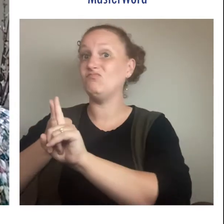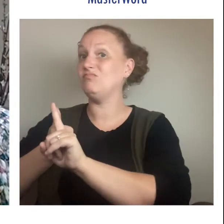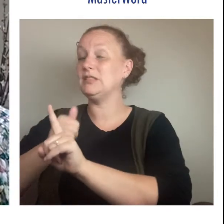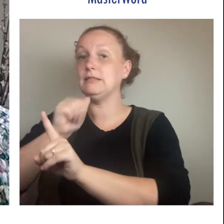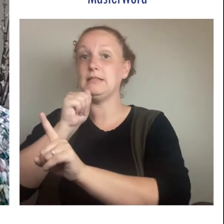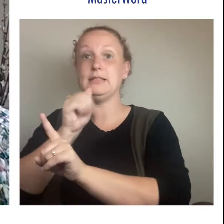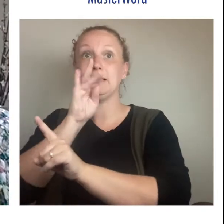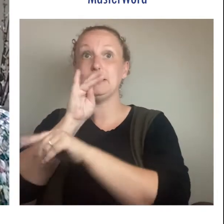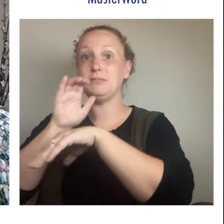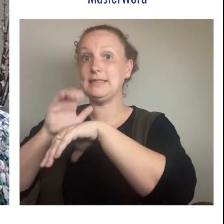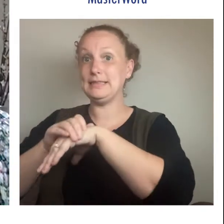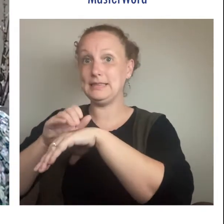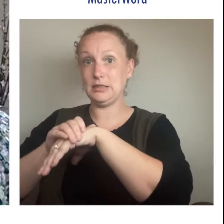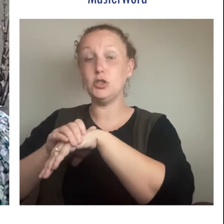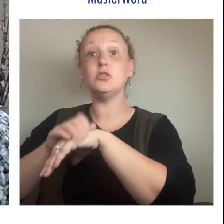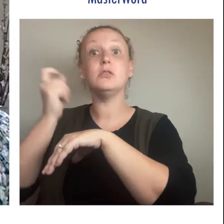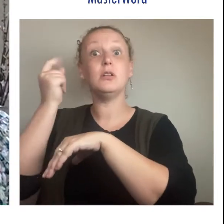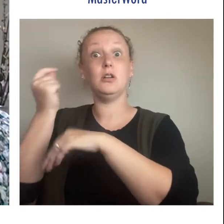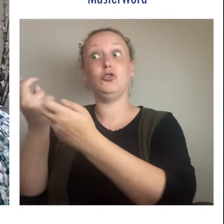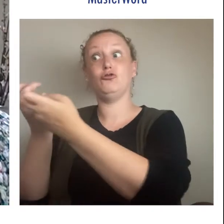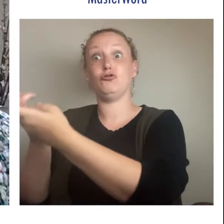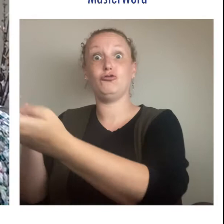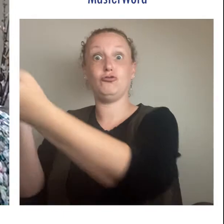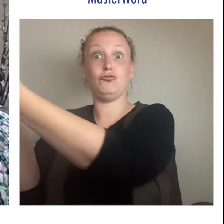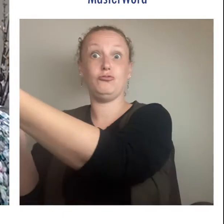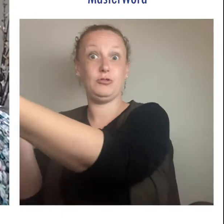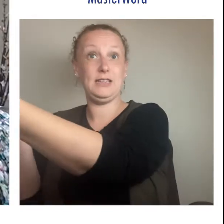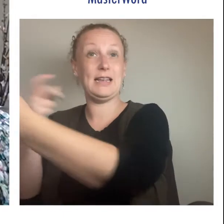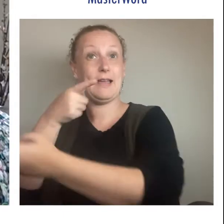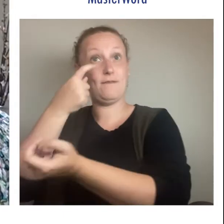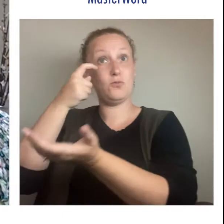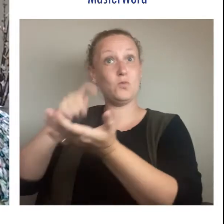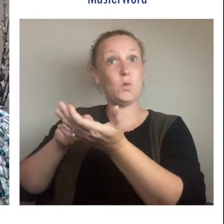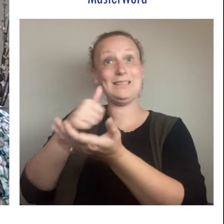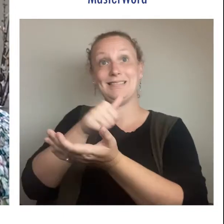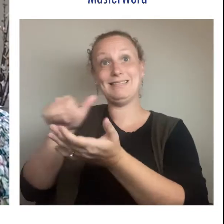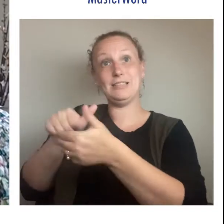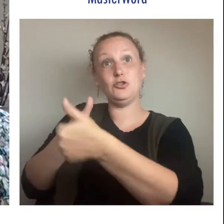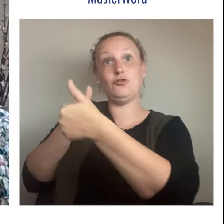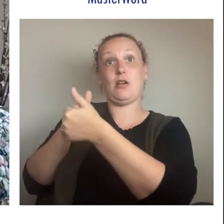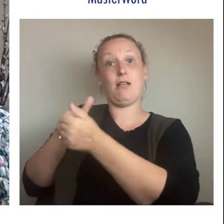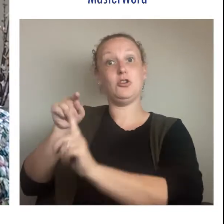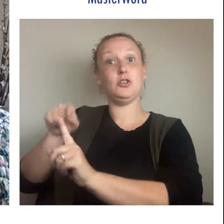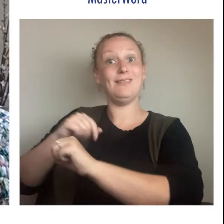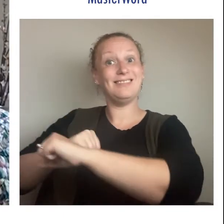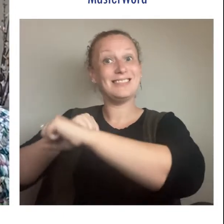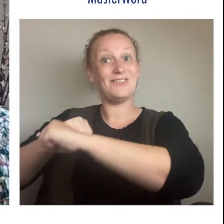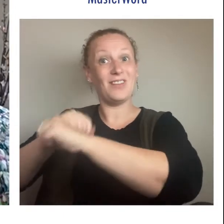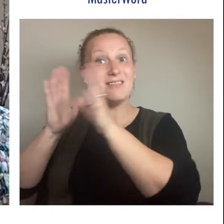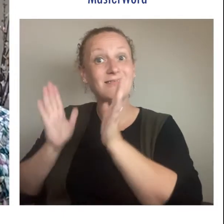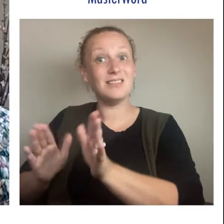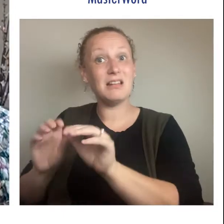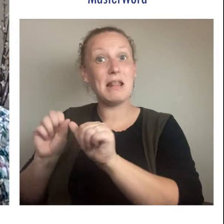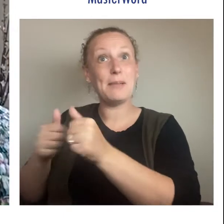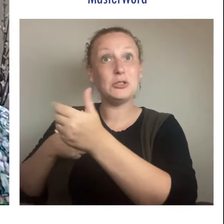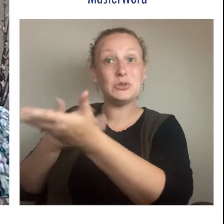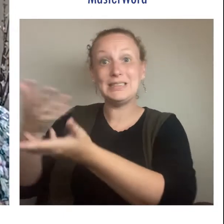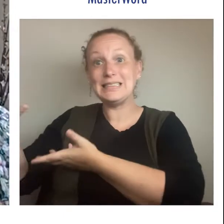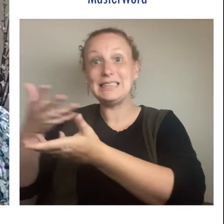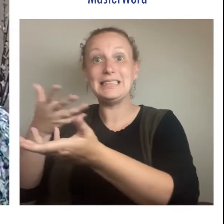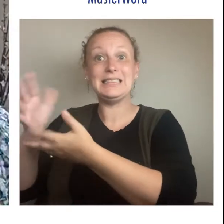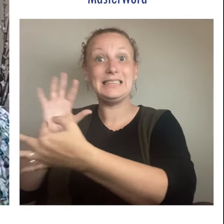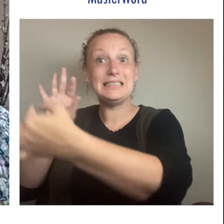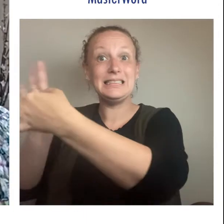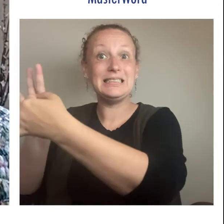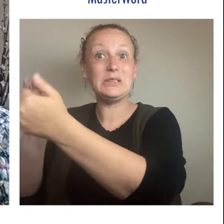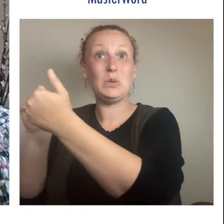the jury? Have you noticed any challenge for that defendant being able to build some kind of a rapport